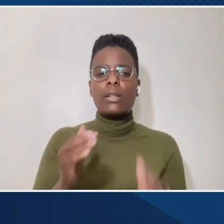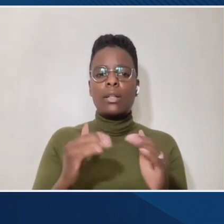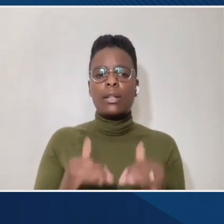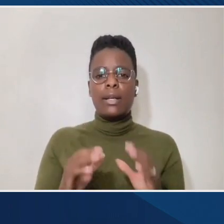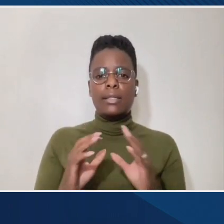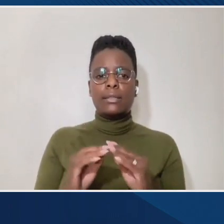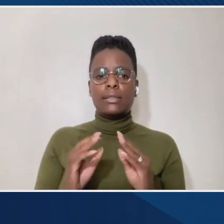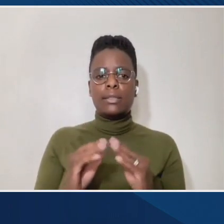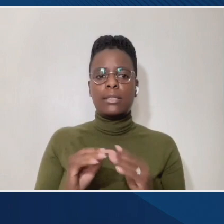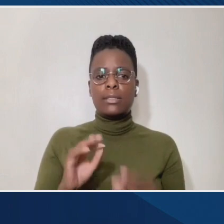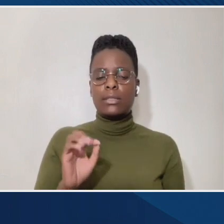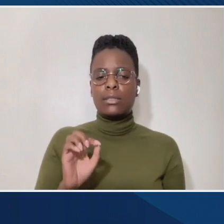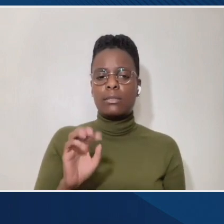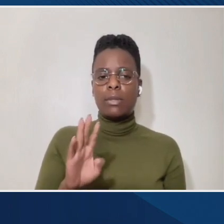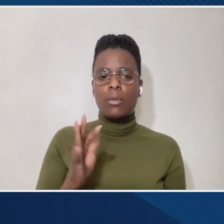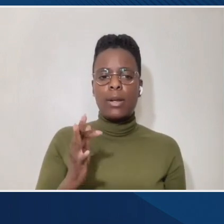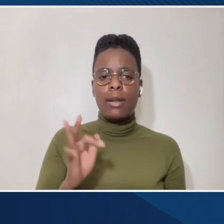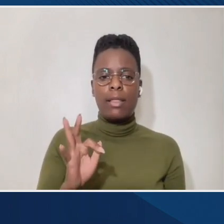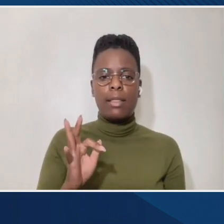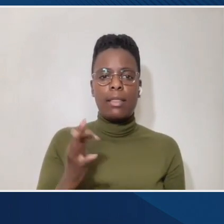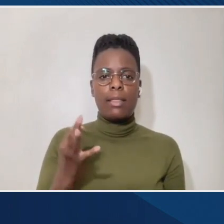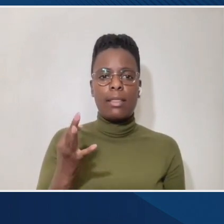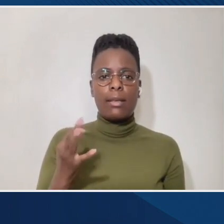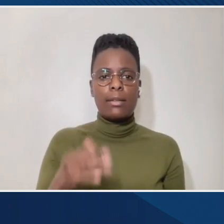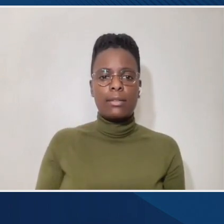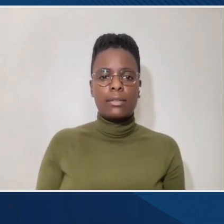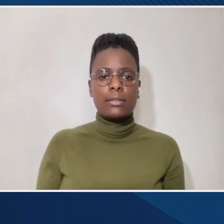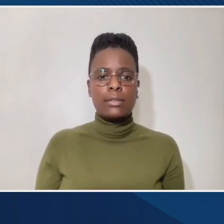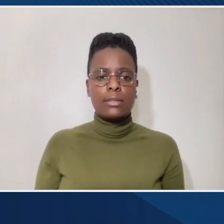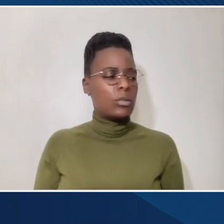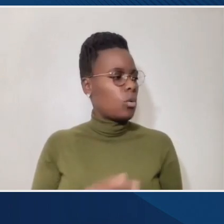course, like we have all of your, what